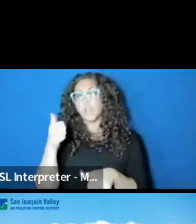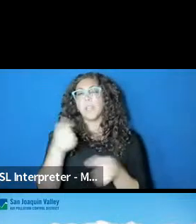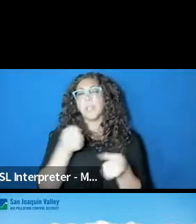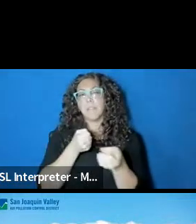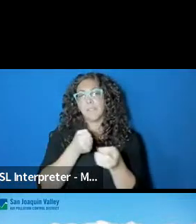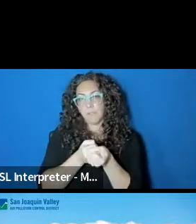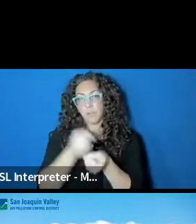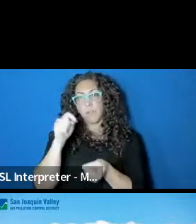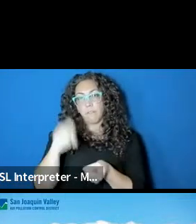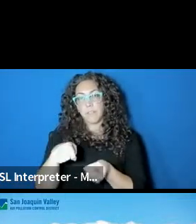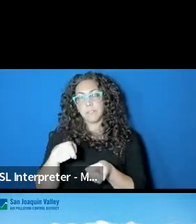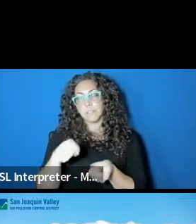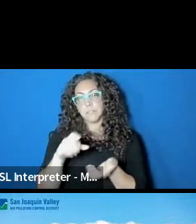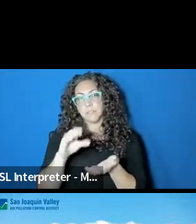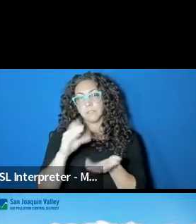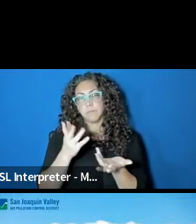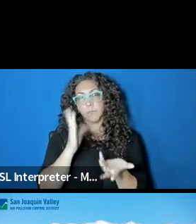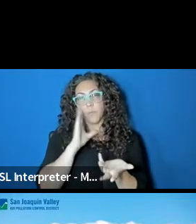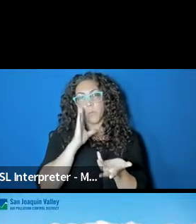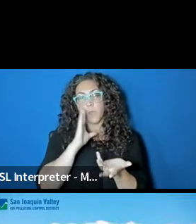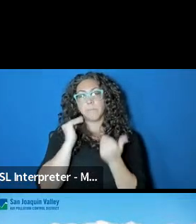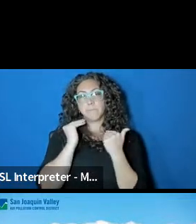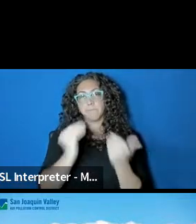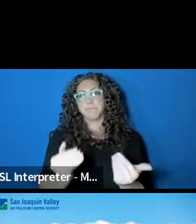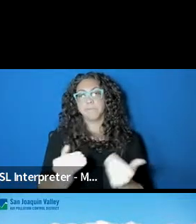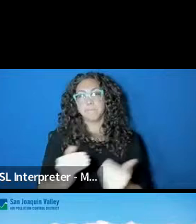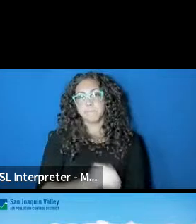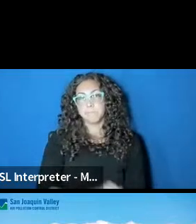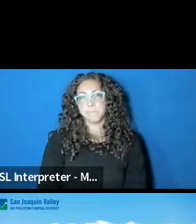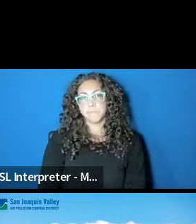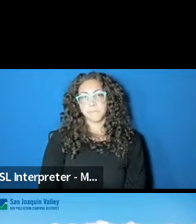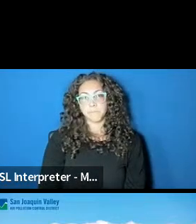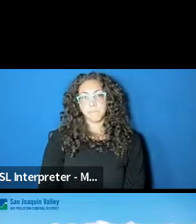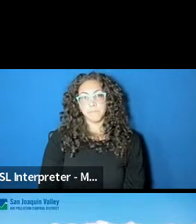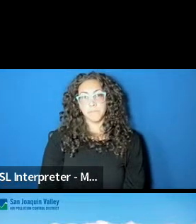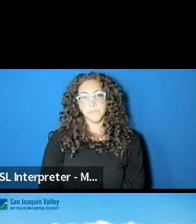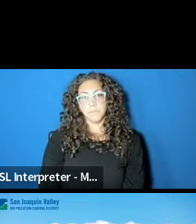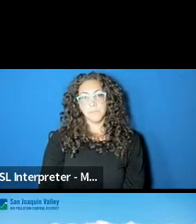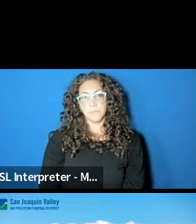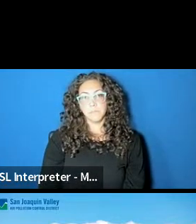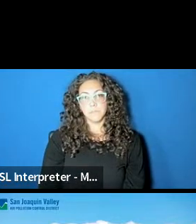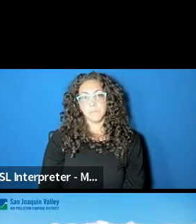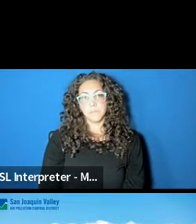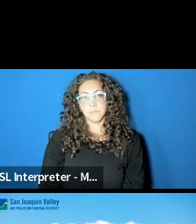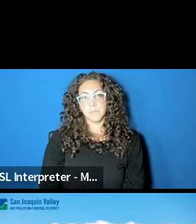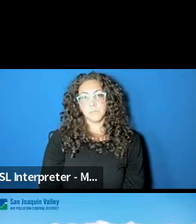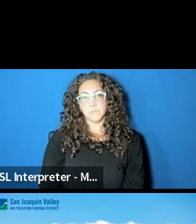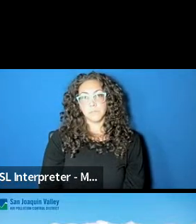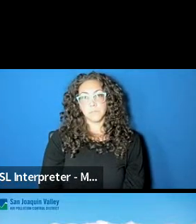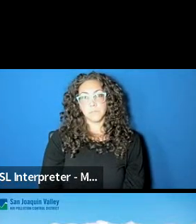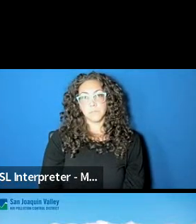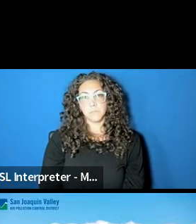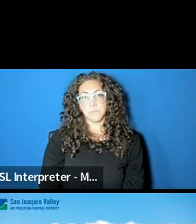this measure. That is a collective decision, so we will move with the funds.